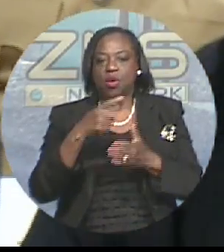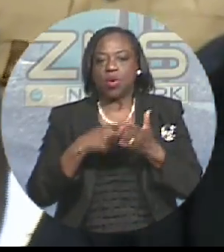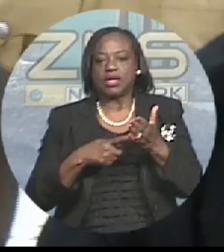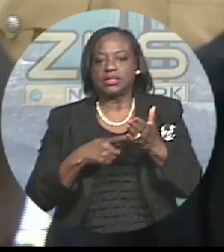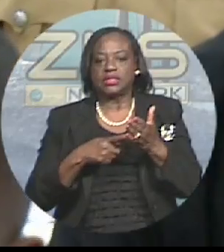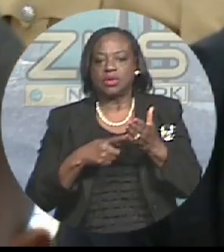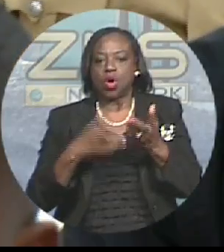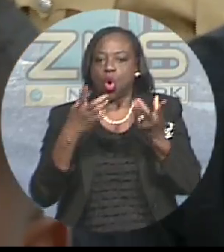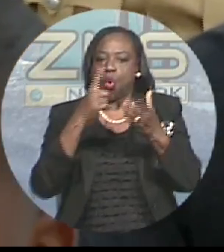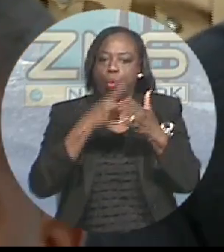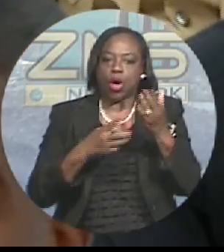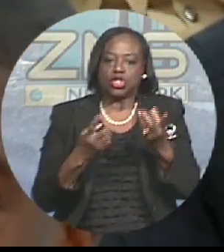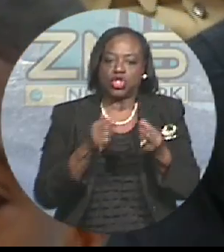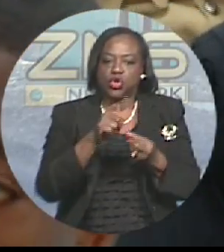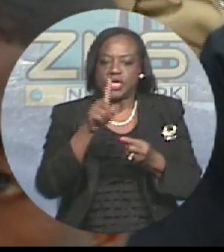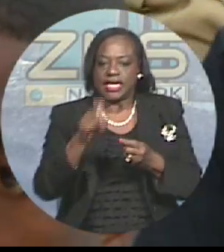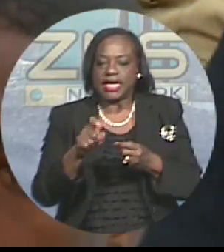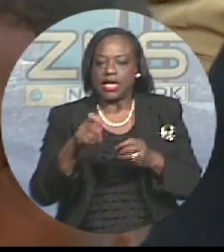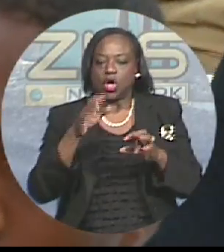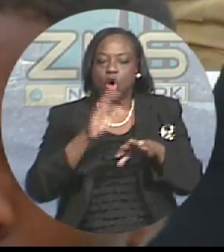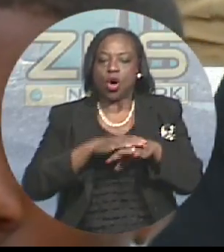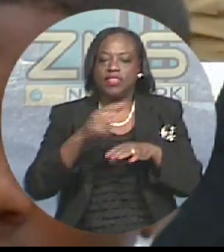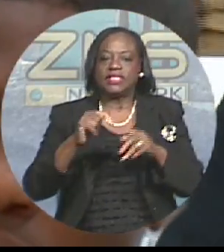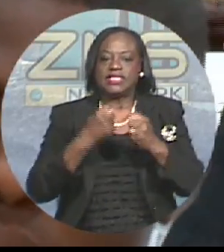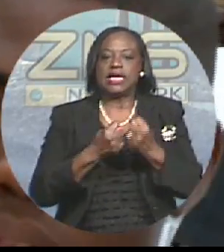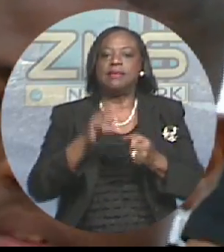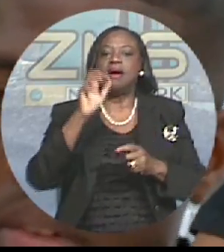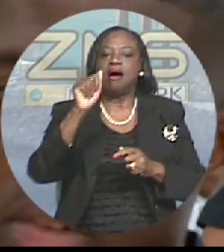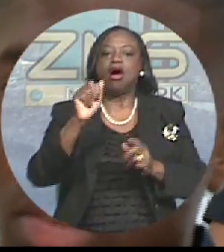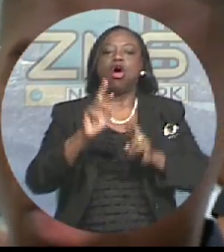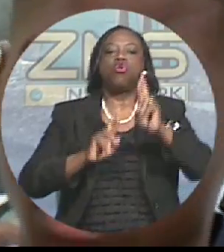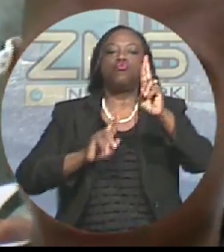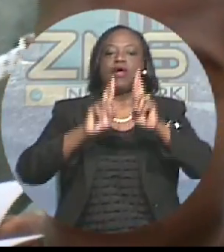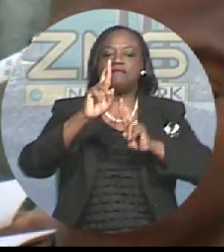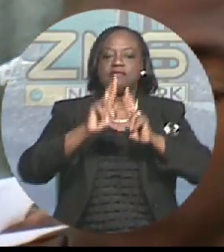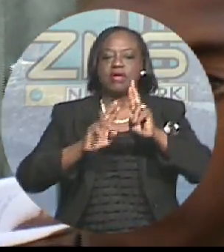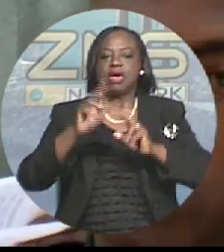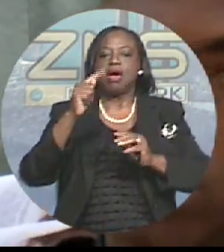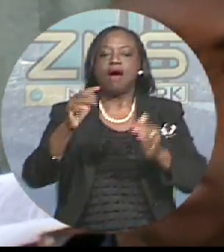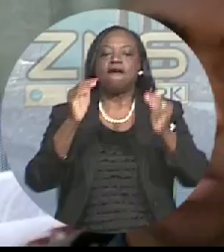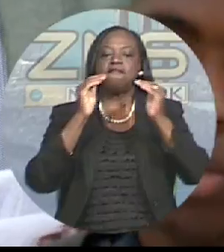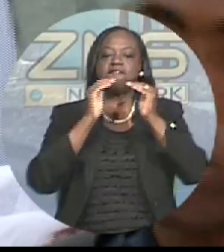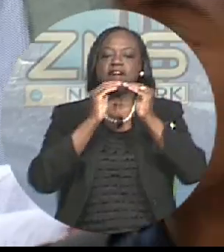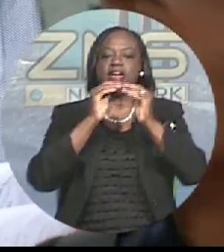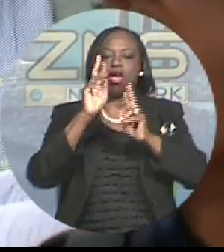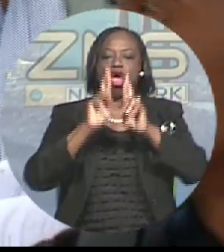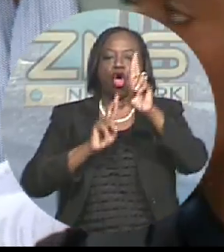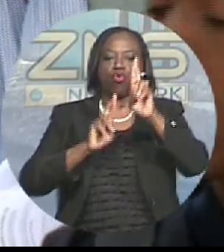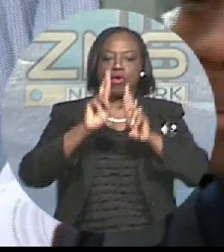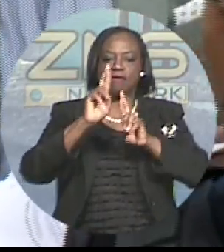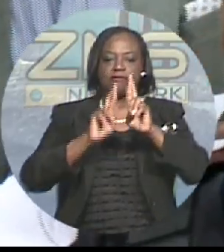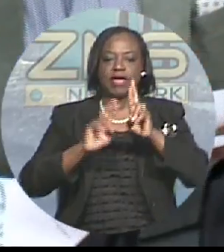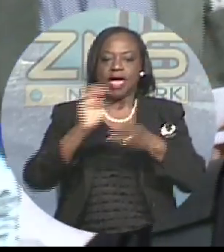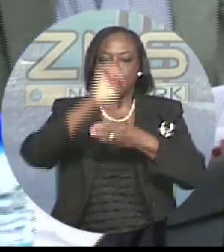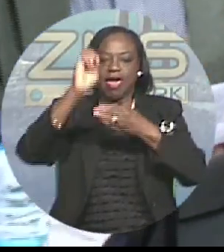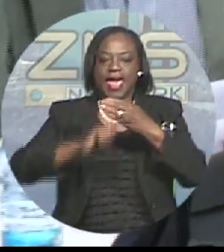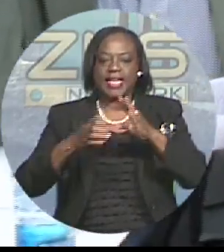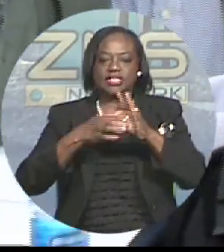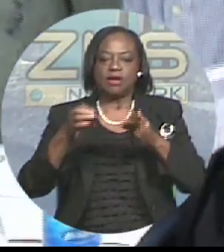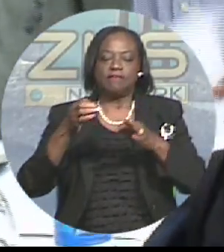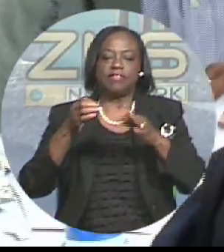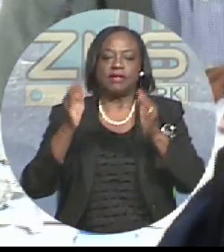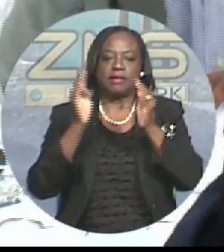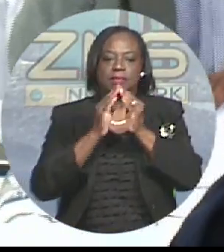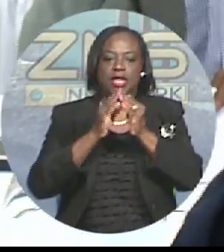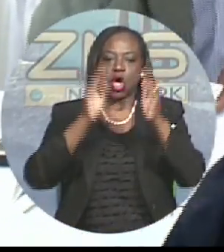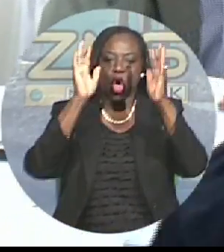What you need on the field? A referee. A fair referee. At the end of the conference, it is hoped that the